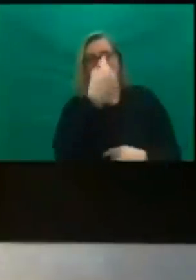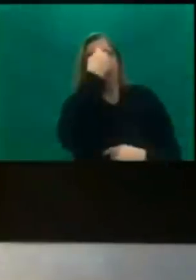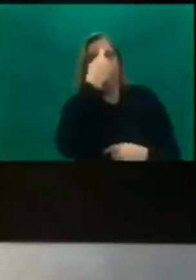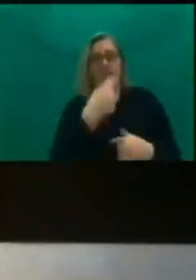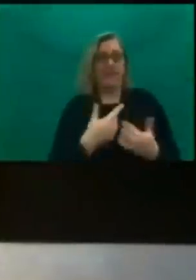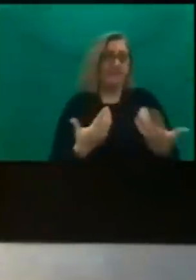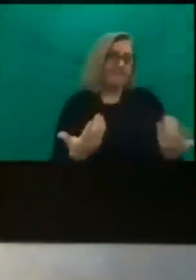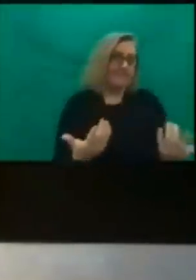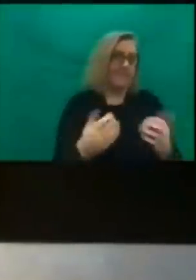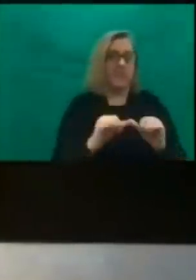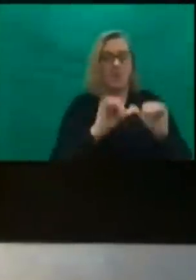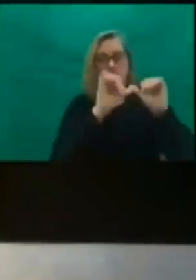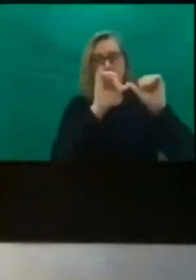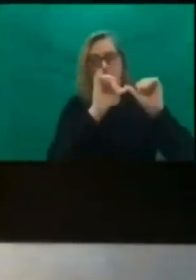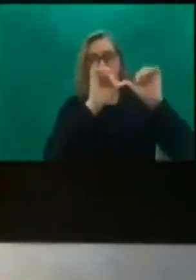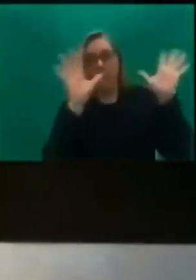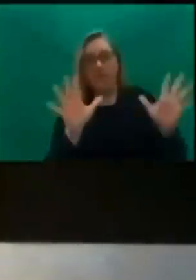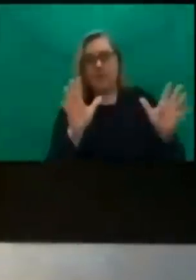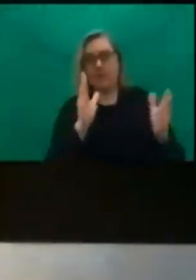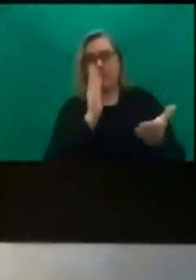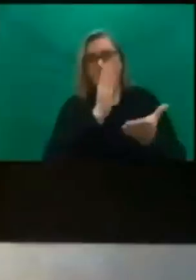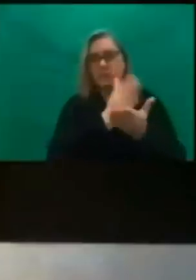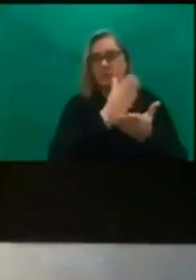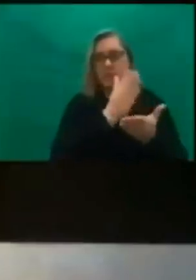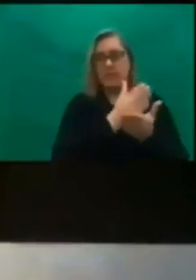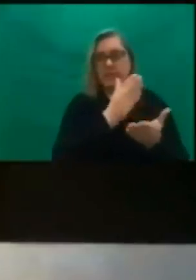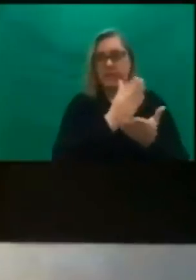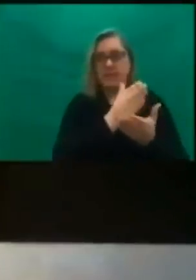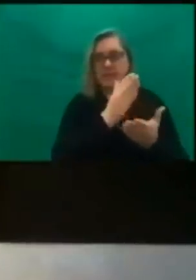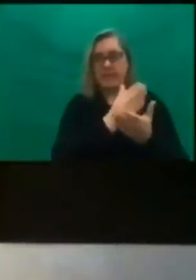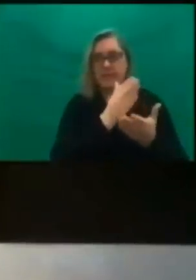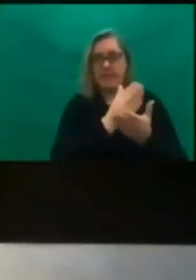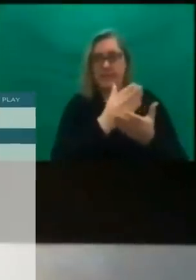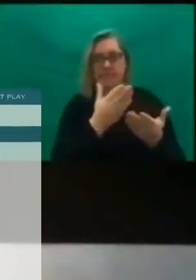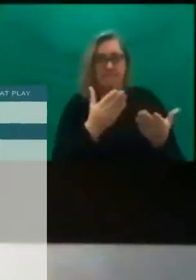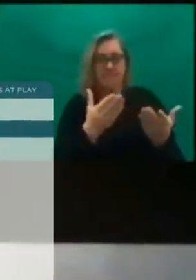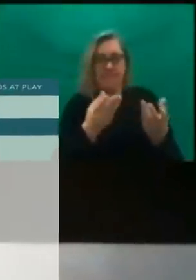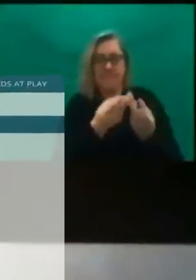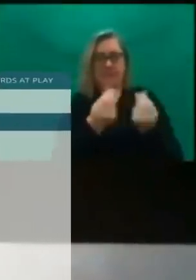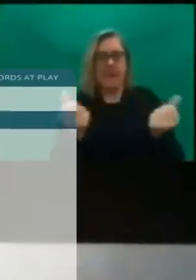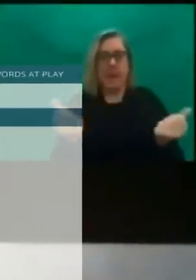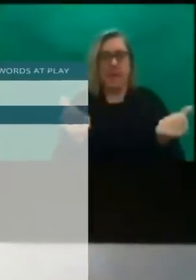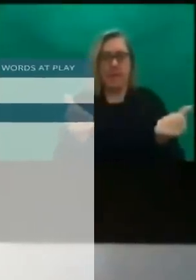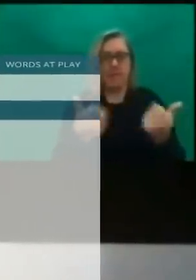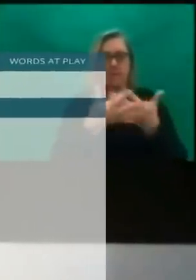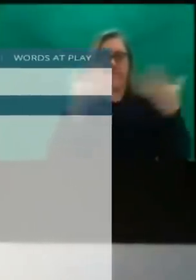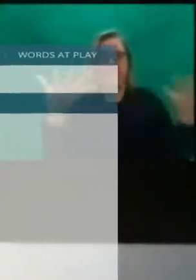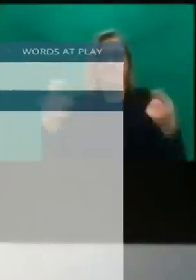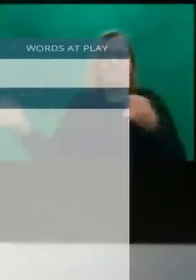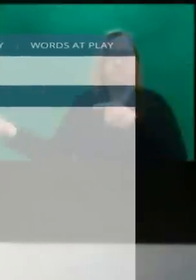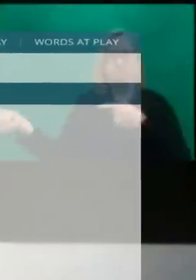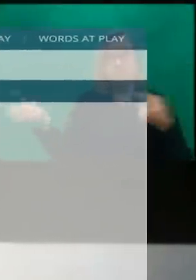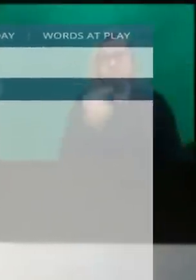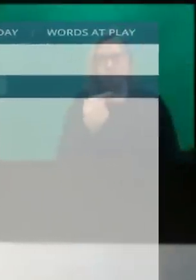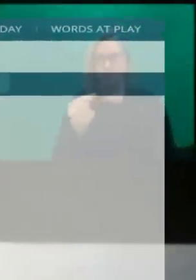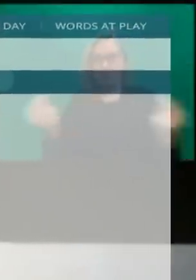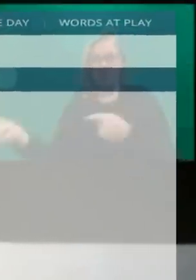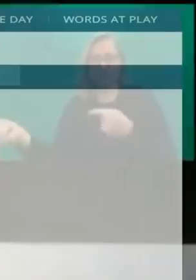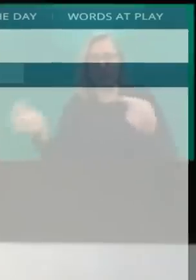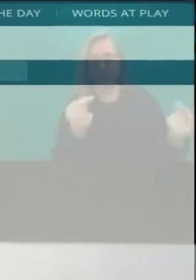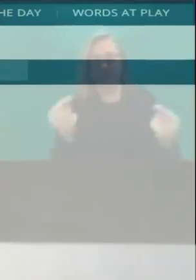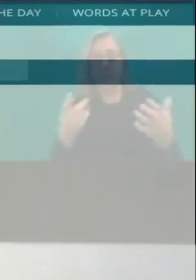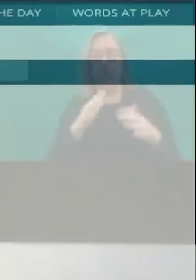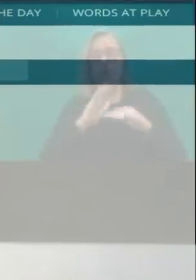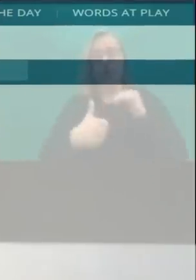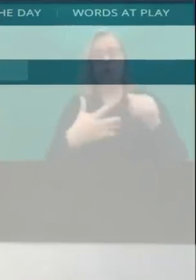goes to the heart of some of the great debates that the response to this pandemic has